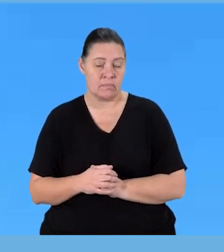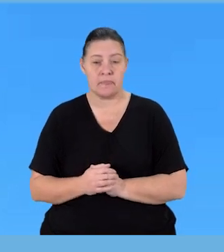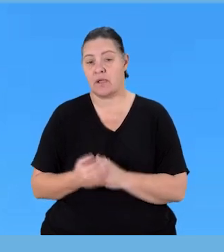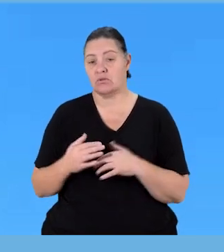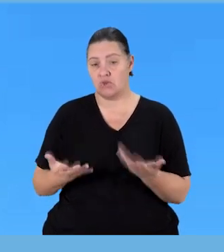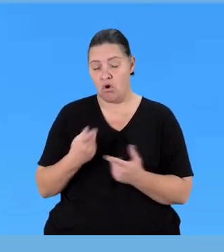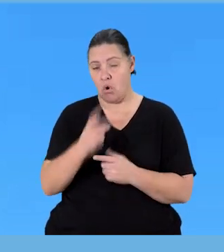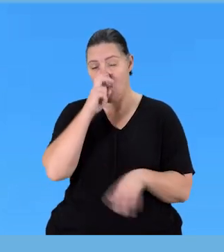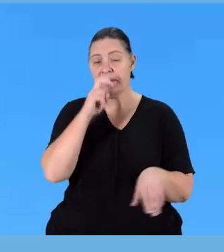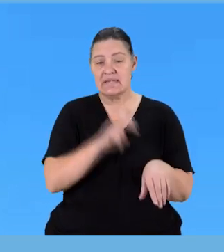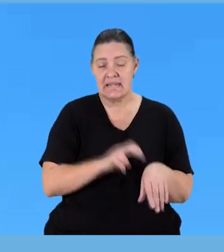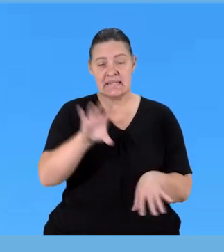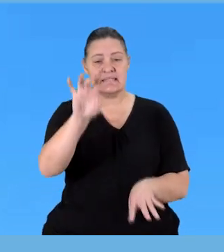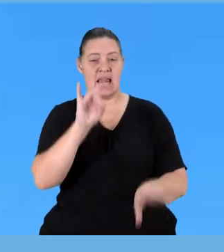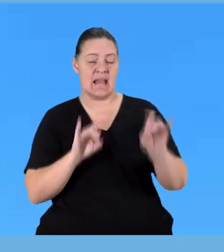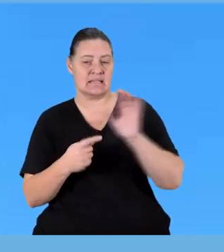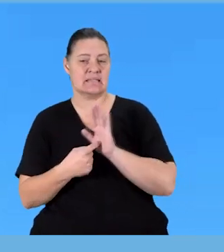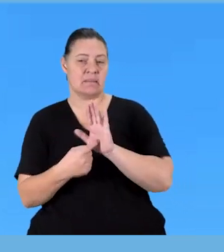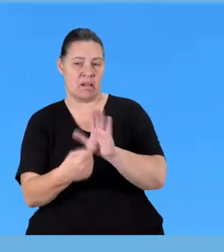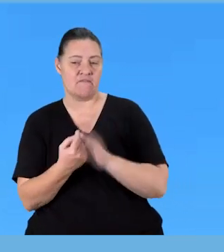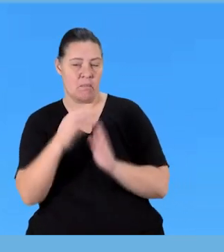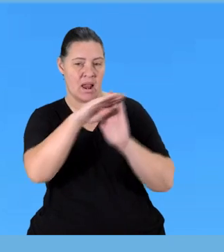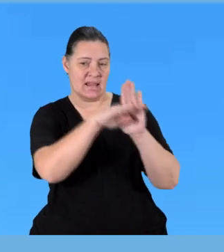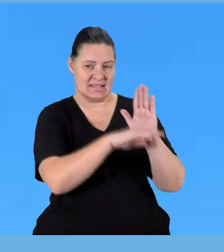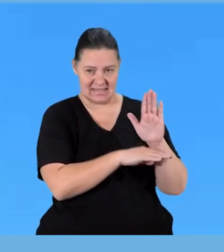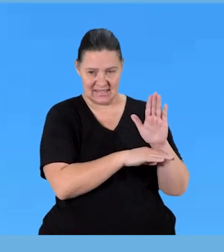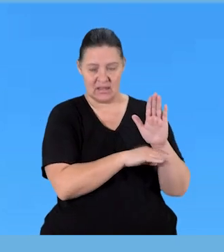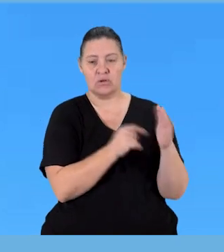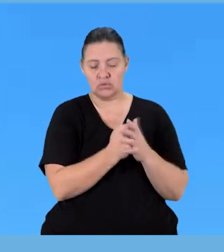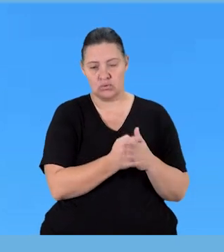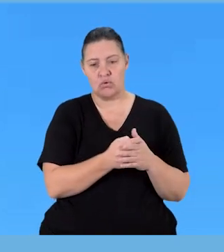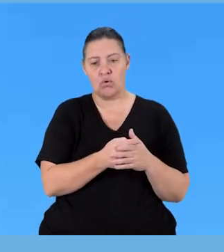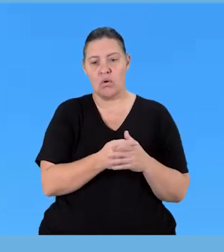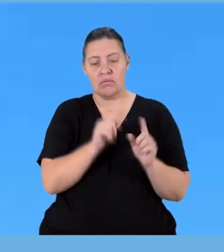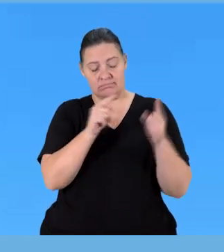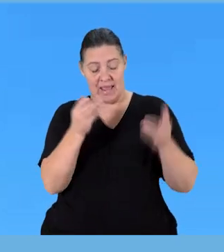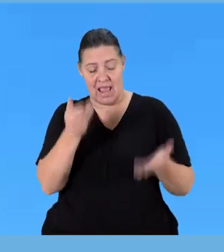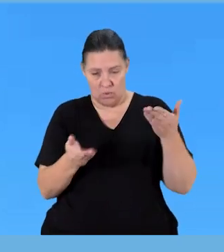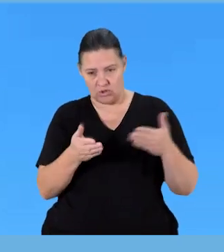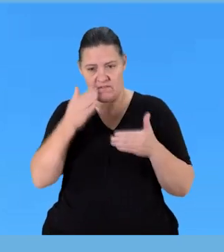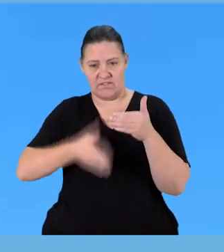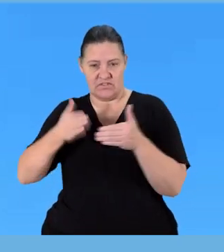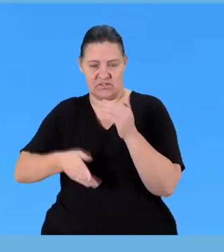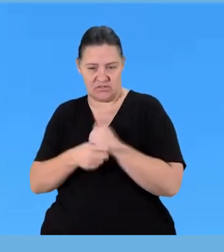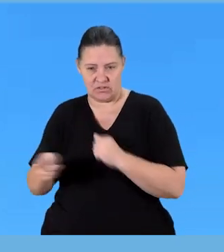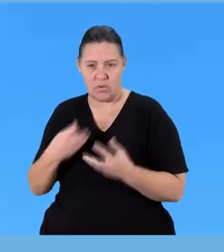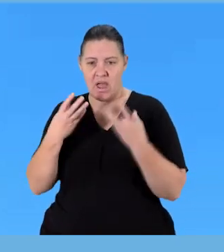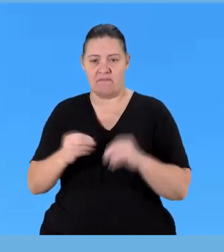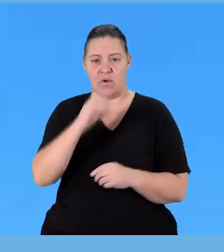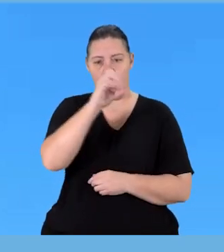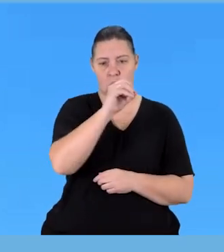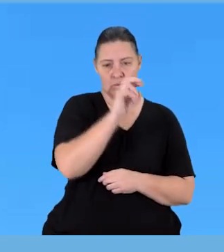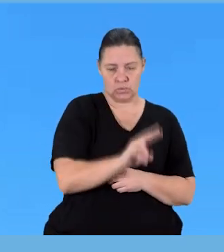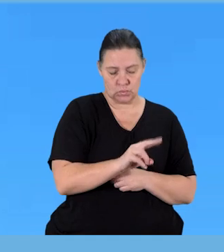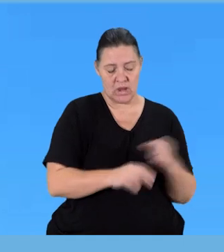So we now need to select symbols from the list provided to complete the chemical equations below. So we have O2,